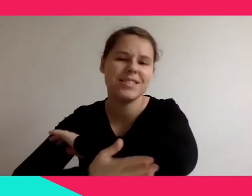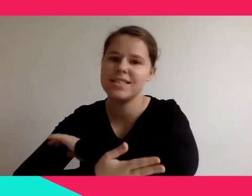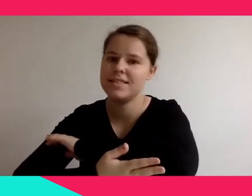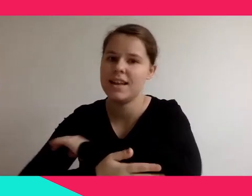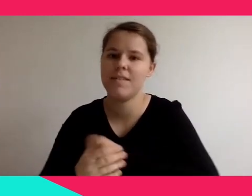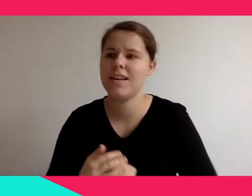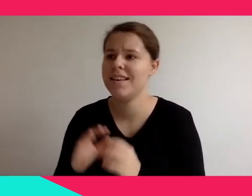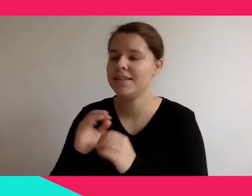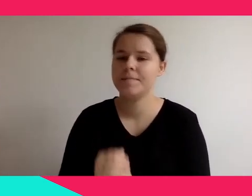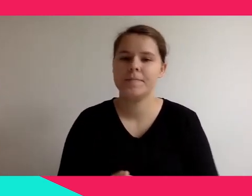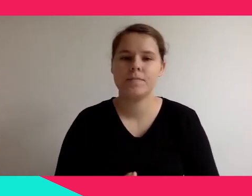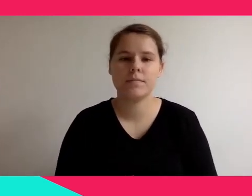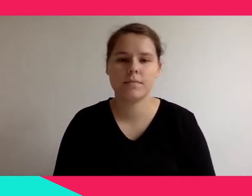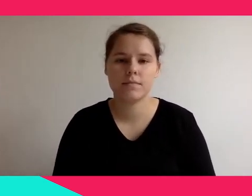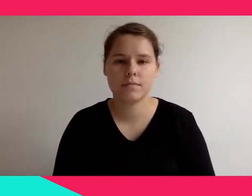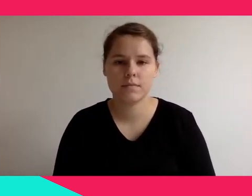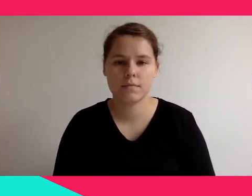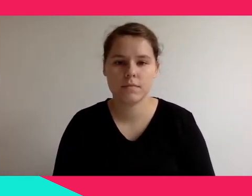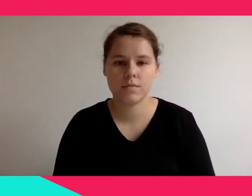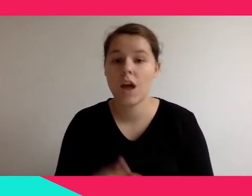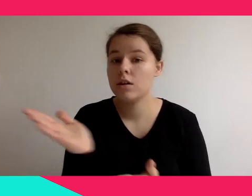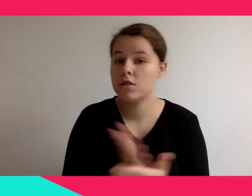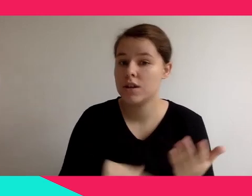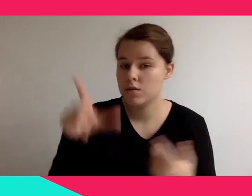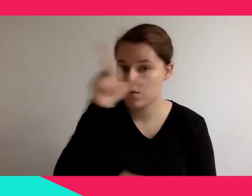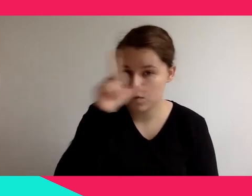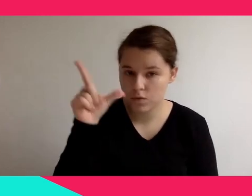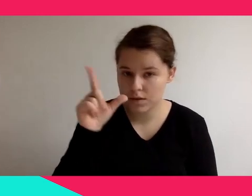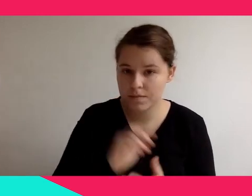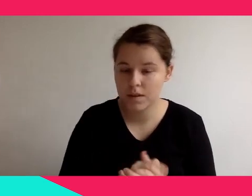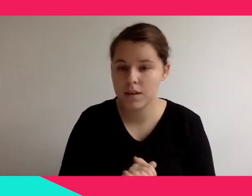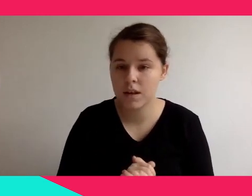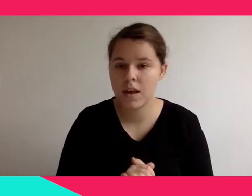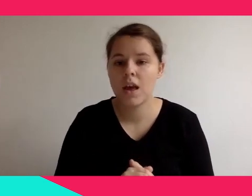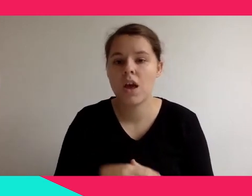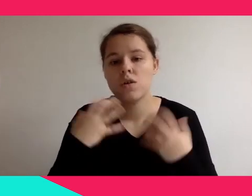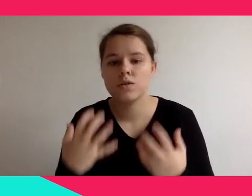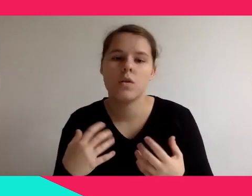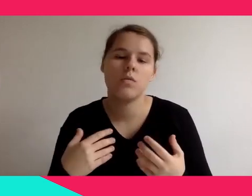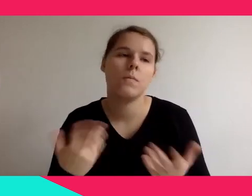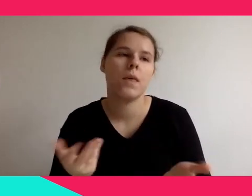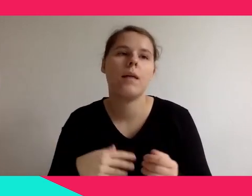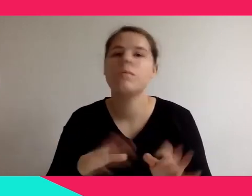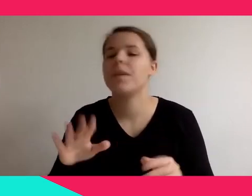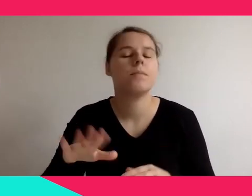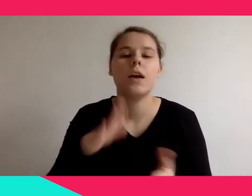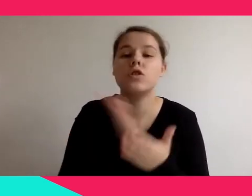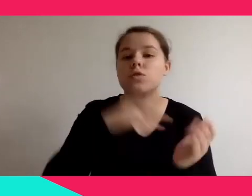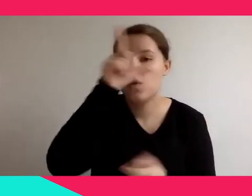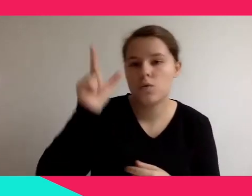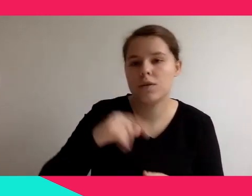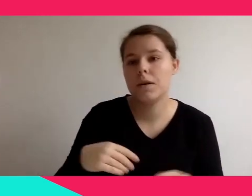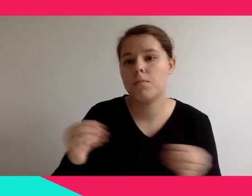interesting experience with this same picture of the threatening swan. Victor and Rolf, two Dutch fashion